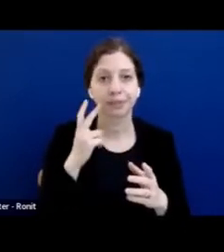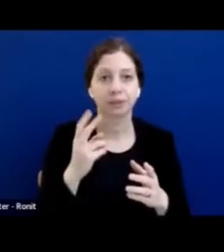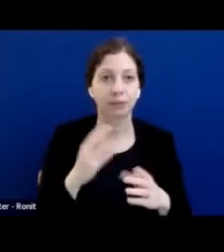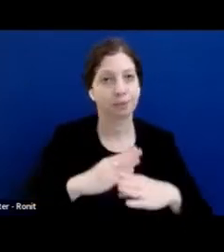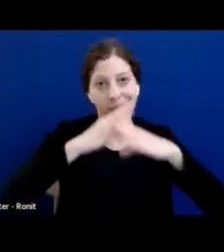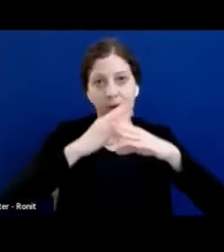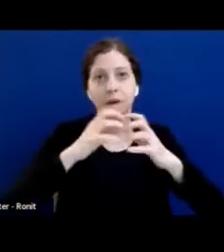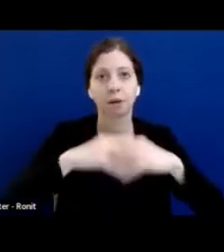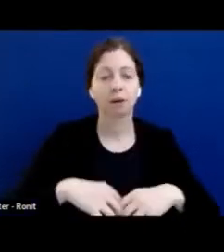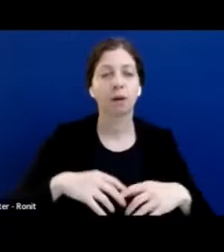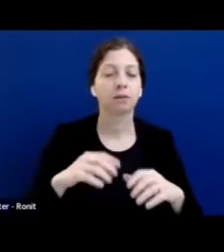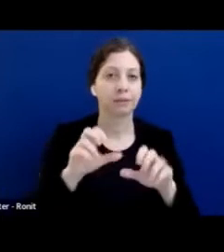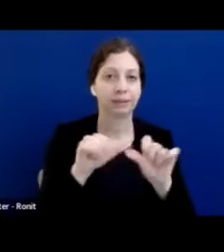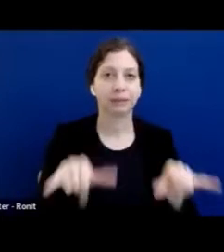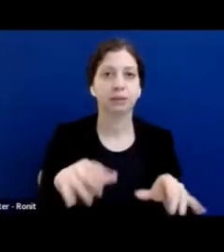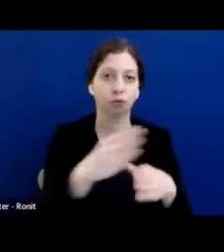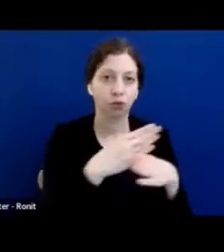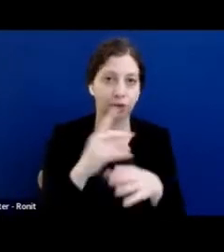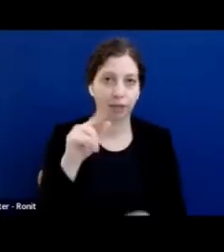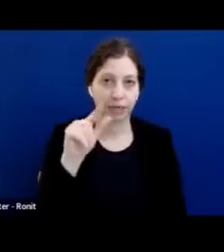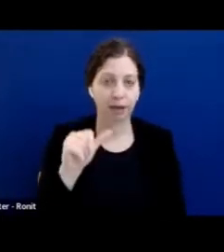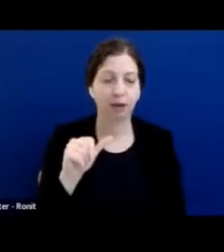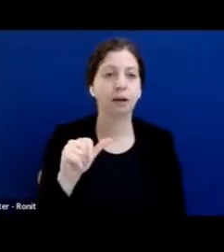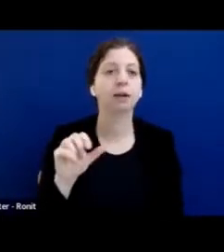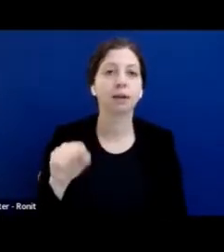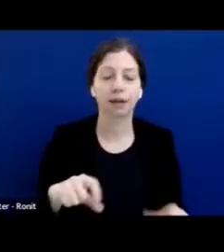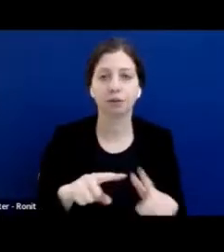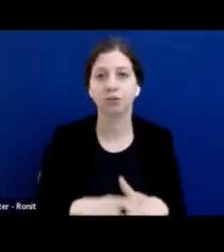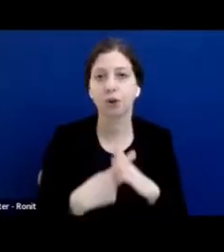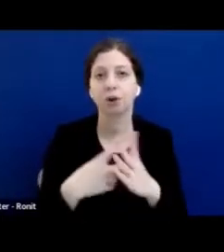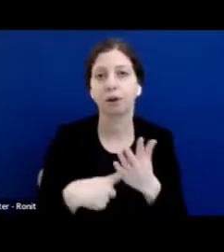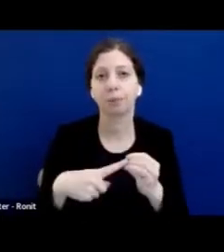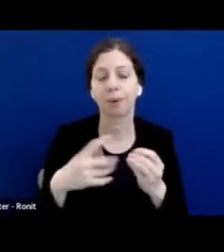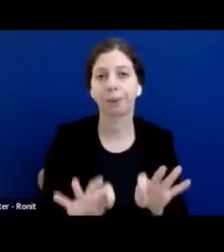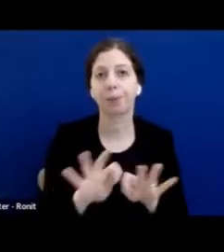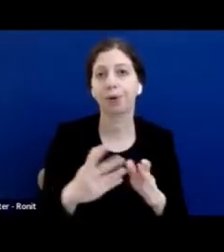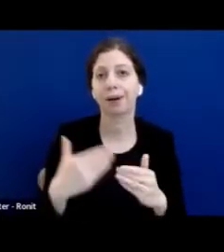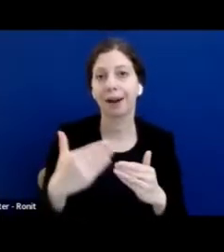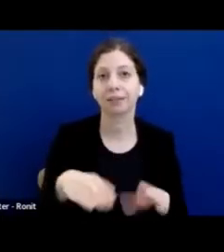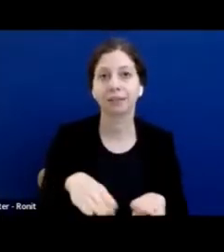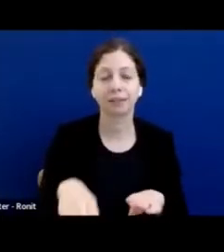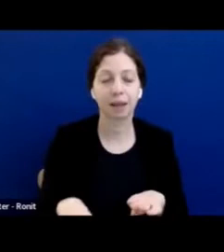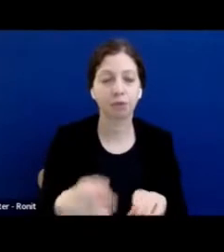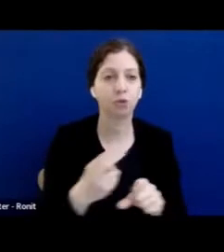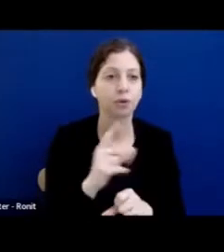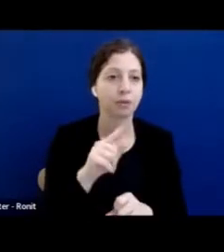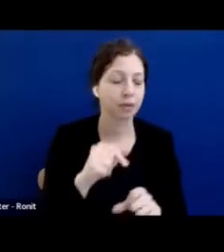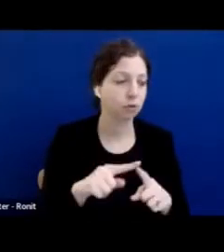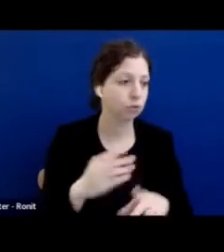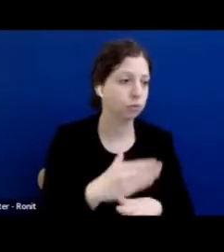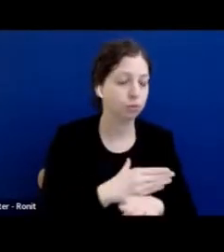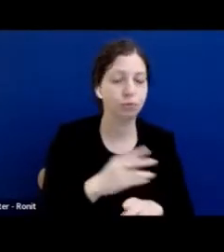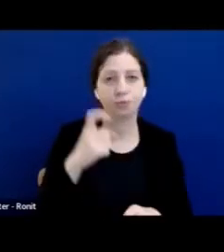systems to share data. And therefore, we can start talking about important next steps in using data to improve brain injury